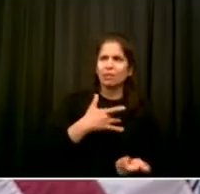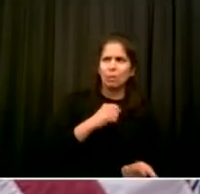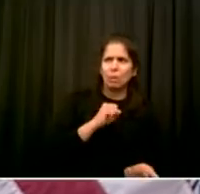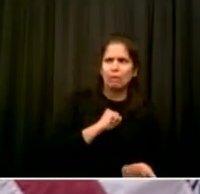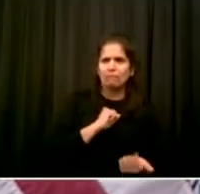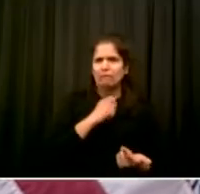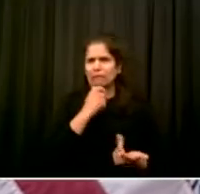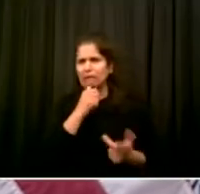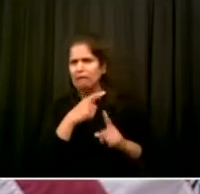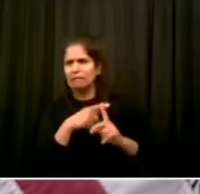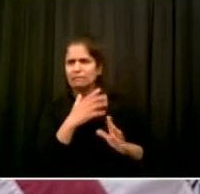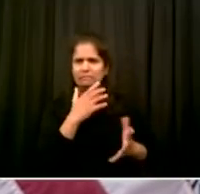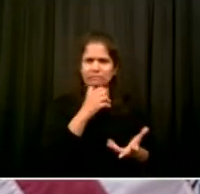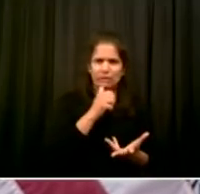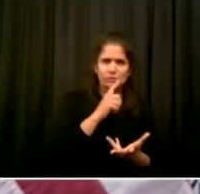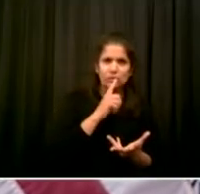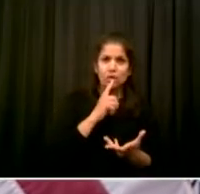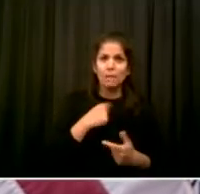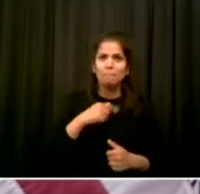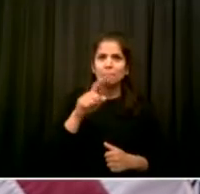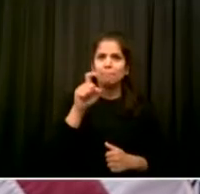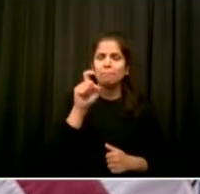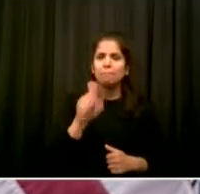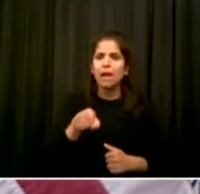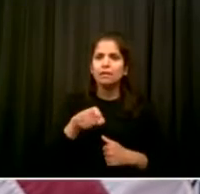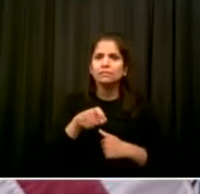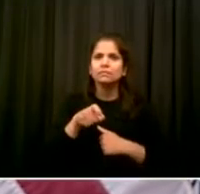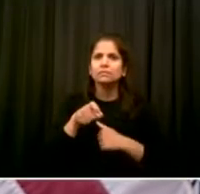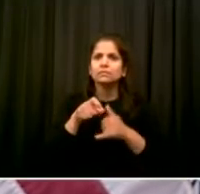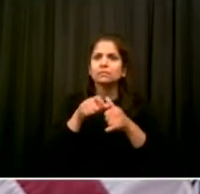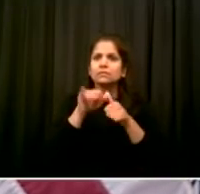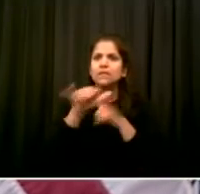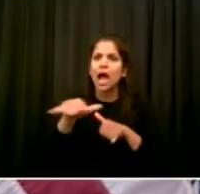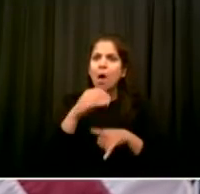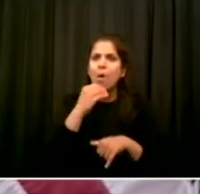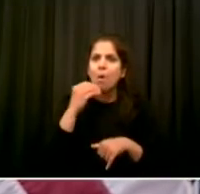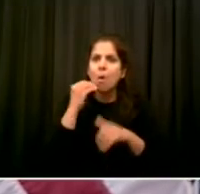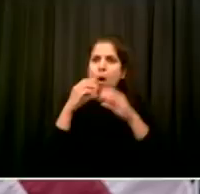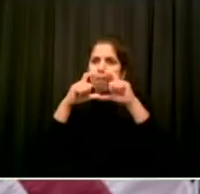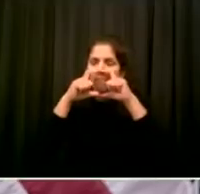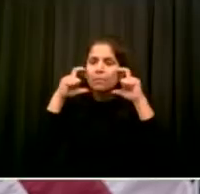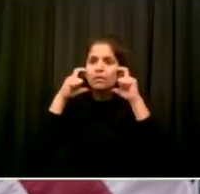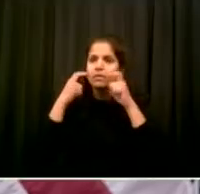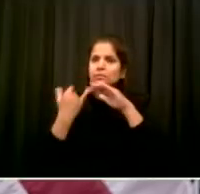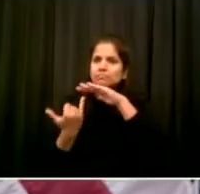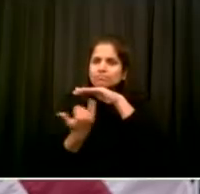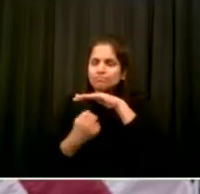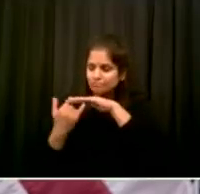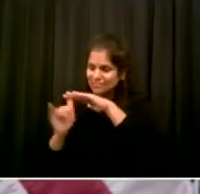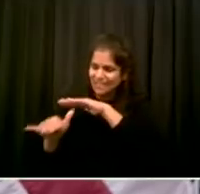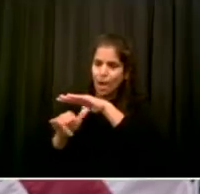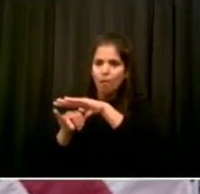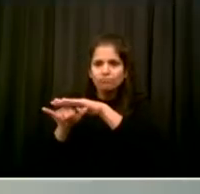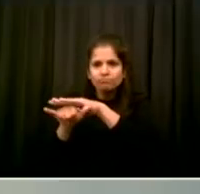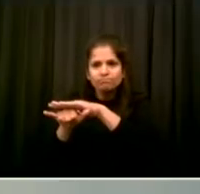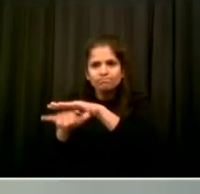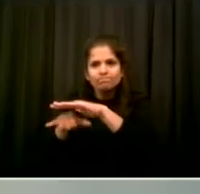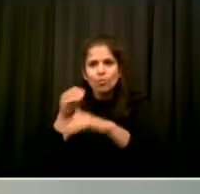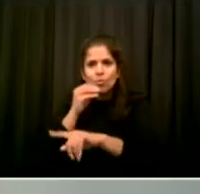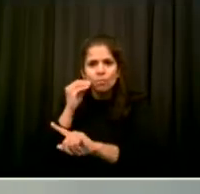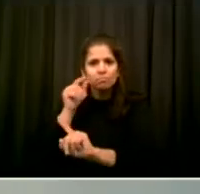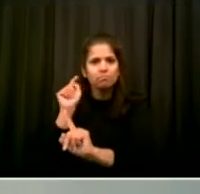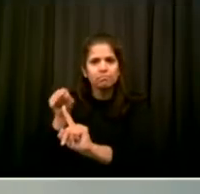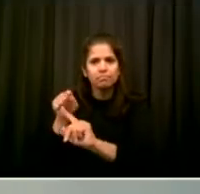answer. But to your specific question about false positives, Dr. Katz, Dr. Long? Thank you, Mr. Mayor.